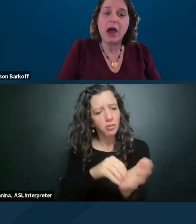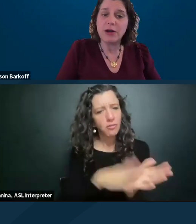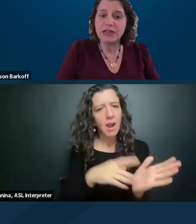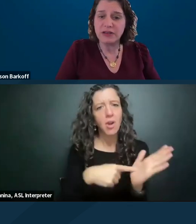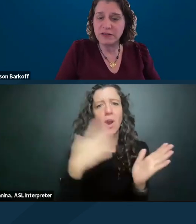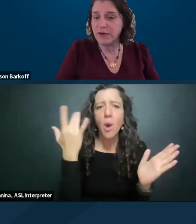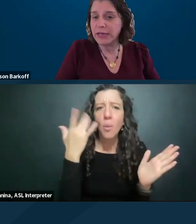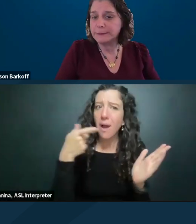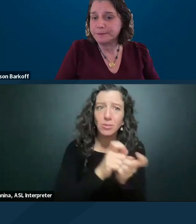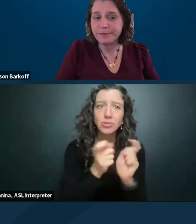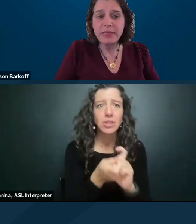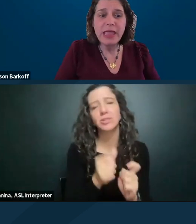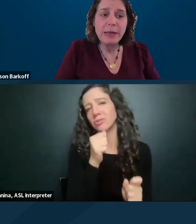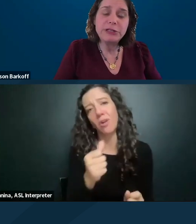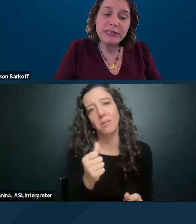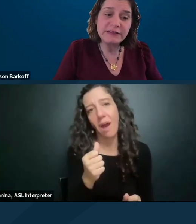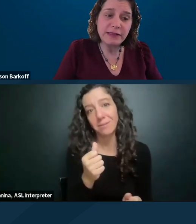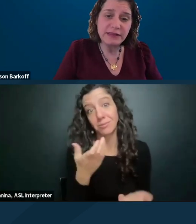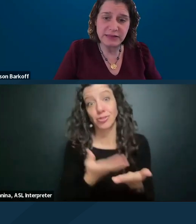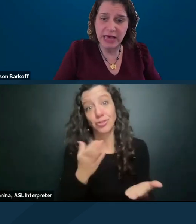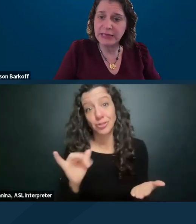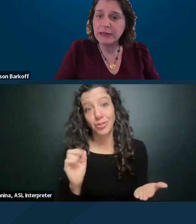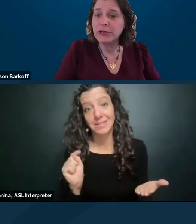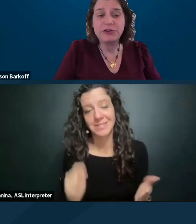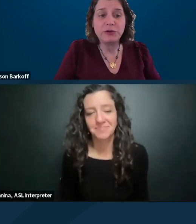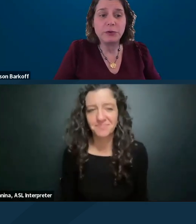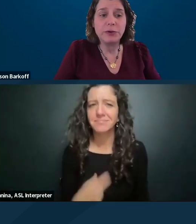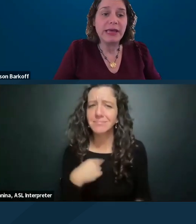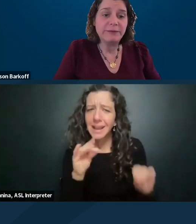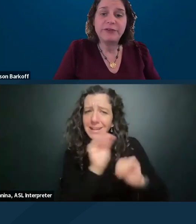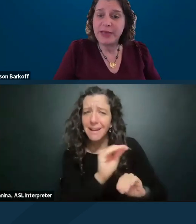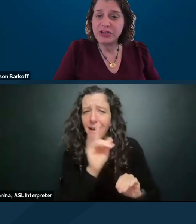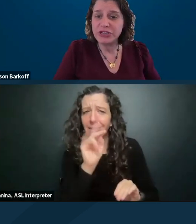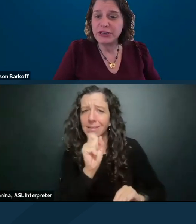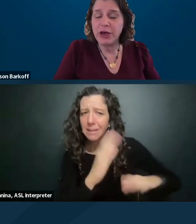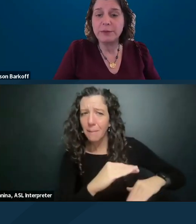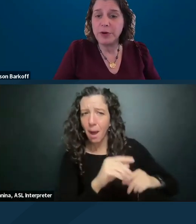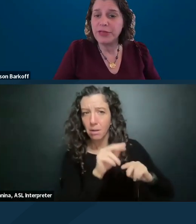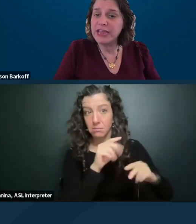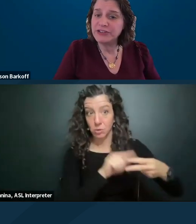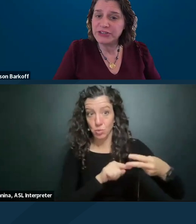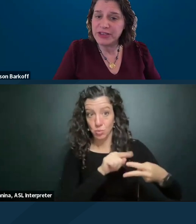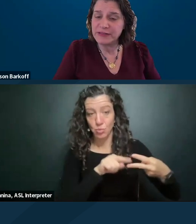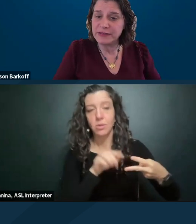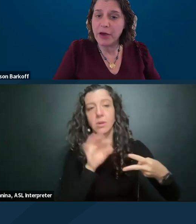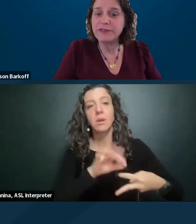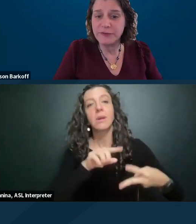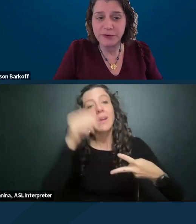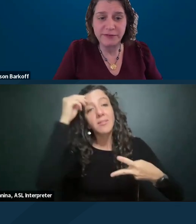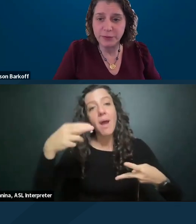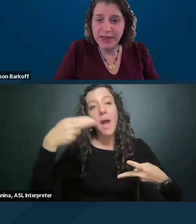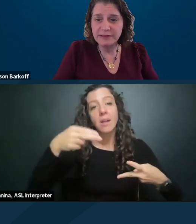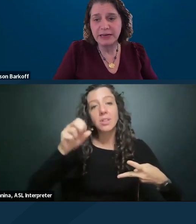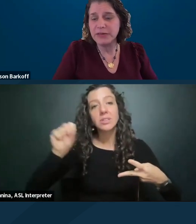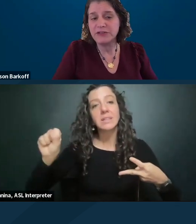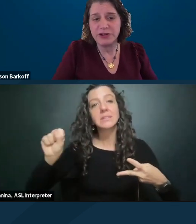changes are not justified. I put links on the slide to information on both HHS's Office